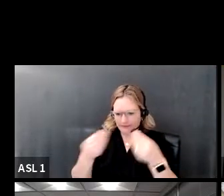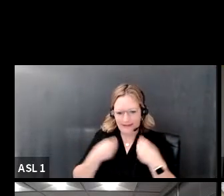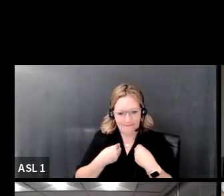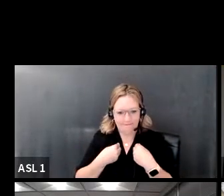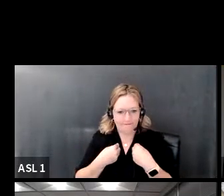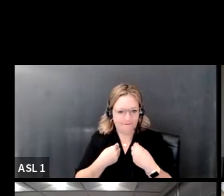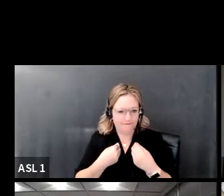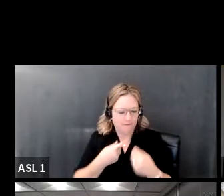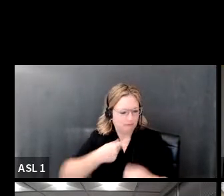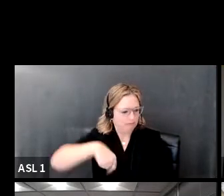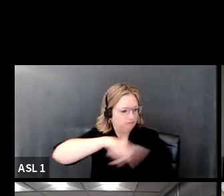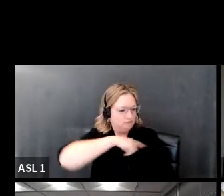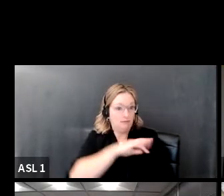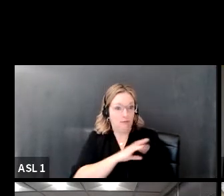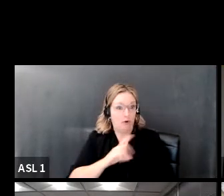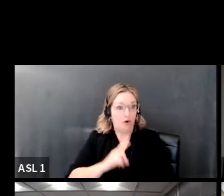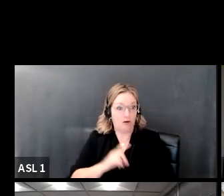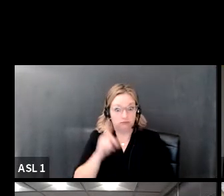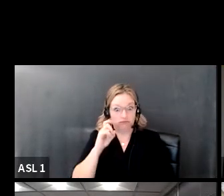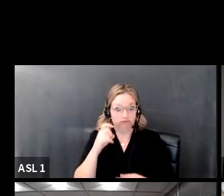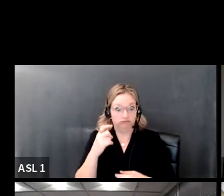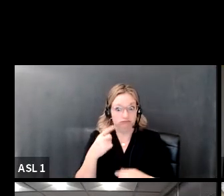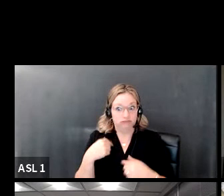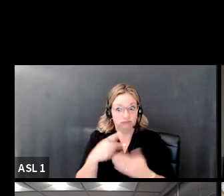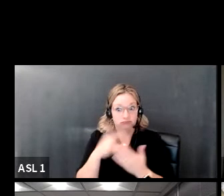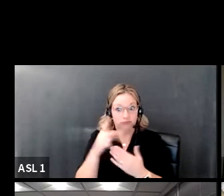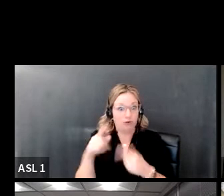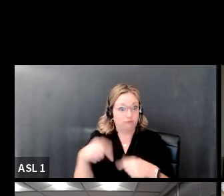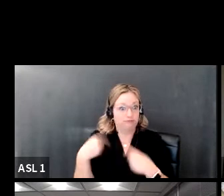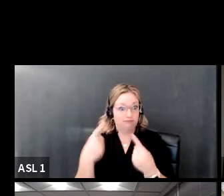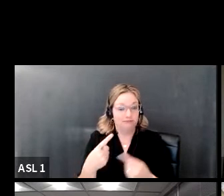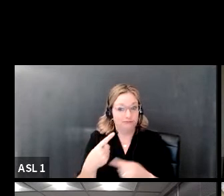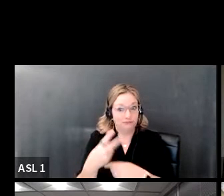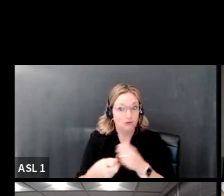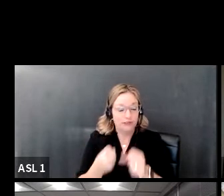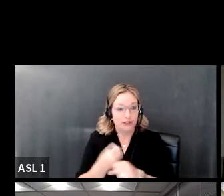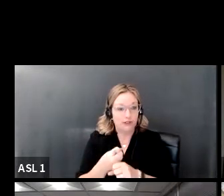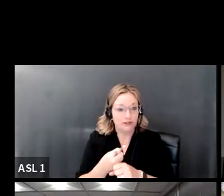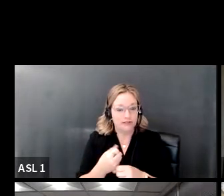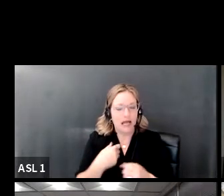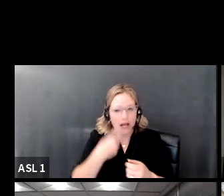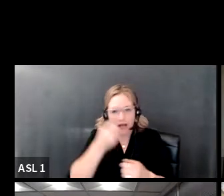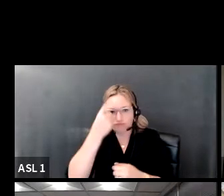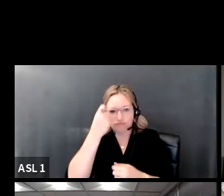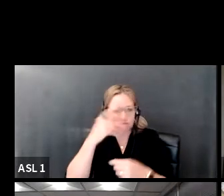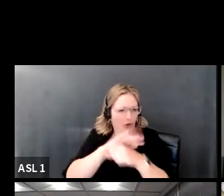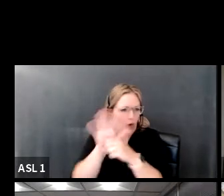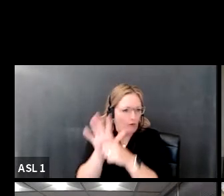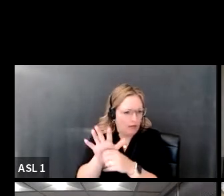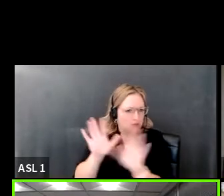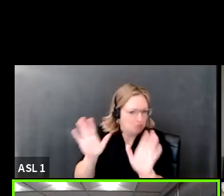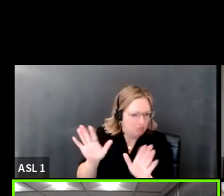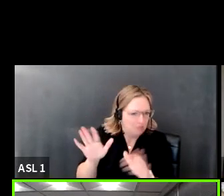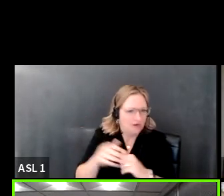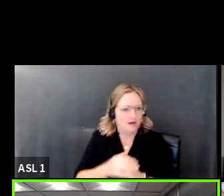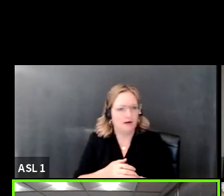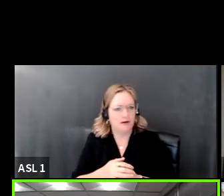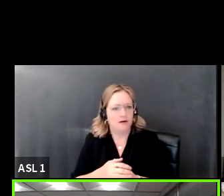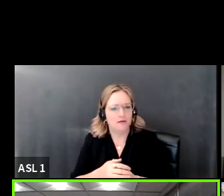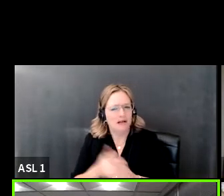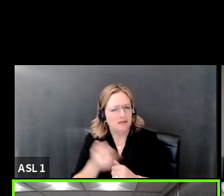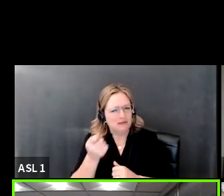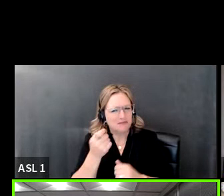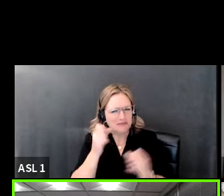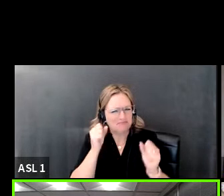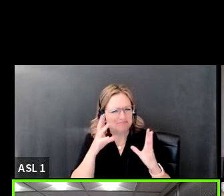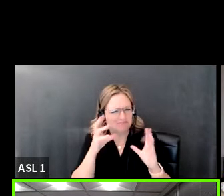because we're a couple years into this program now and kind of and i get there's been a pandemic i'm also a little bit surprised to hear that we